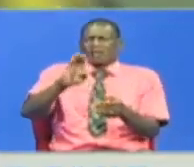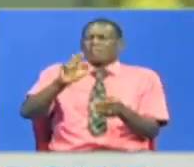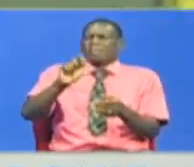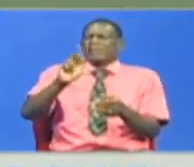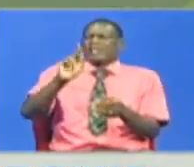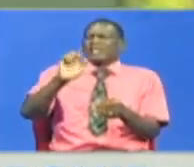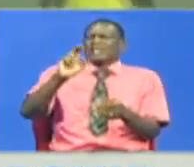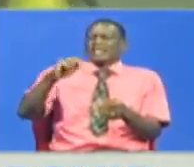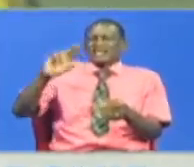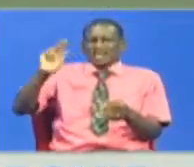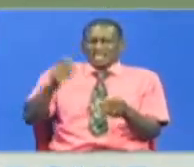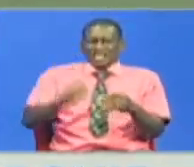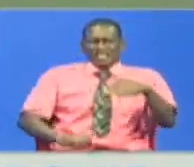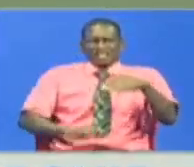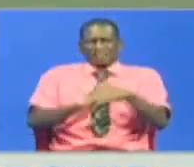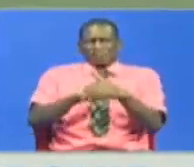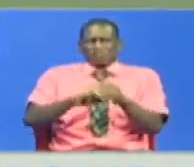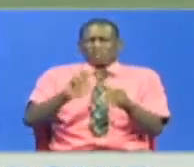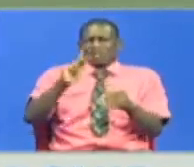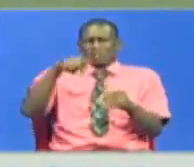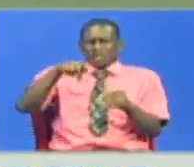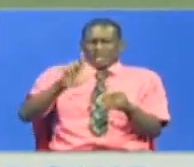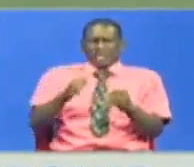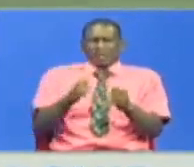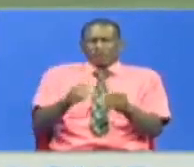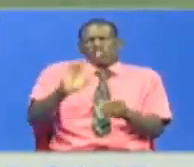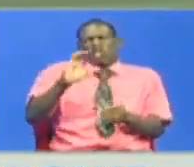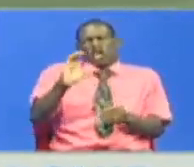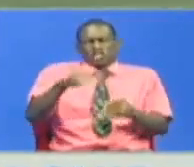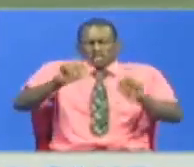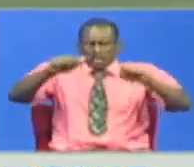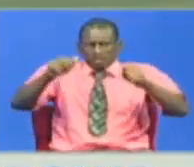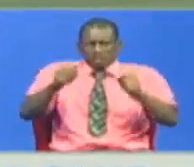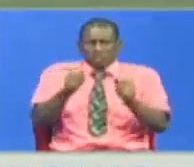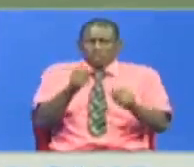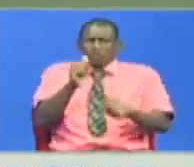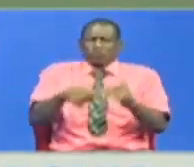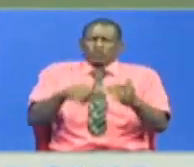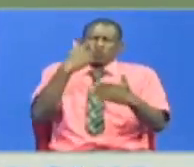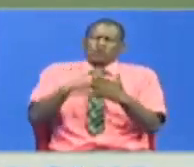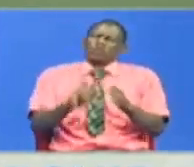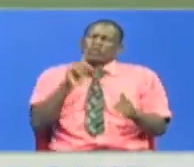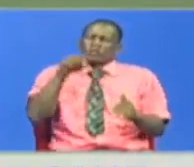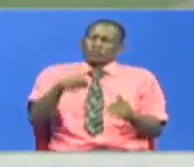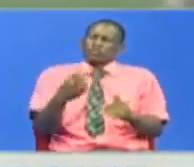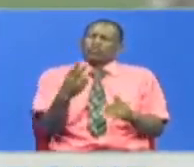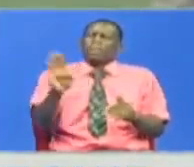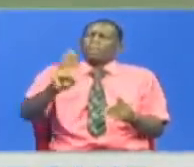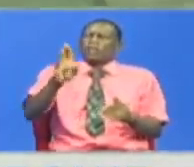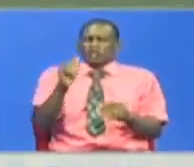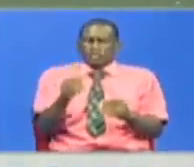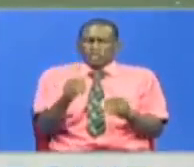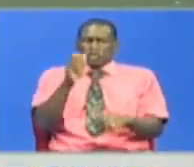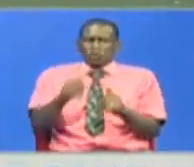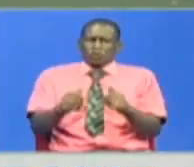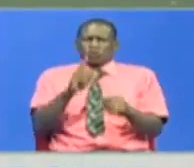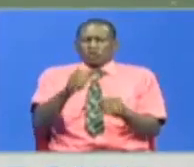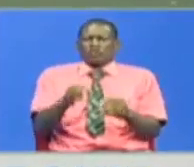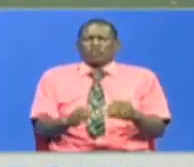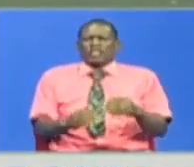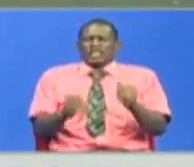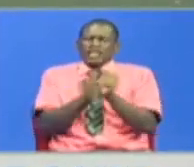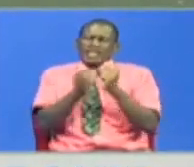sponsored the top tier in a cash and kind deal worth 1.2 billion that will see each of the 18 top-tier